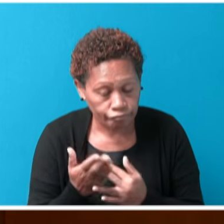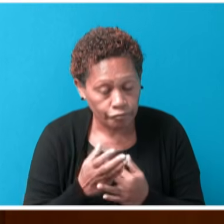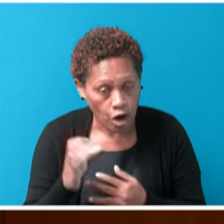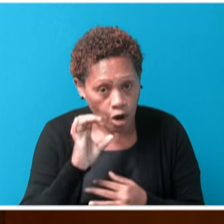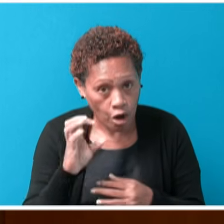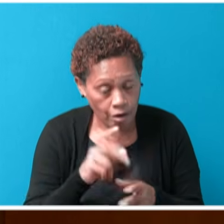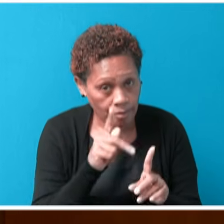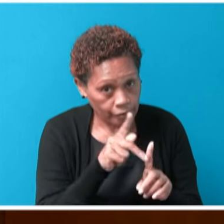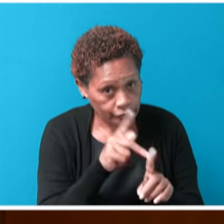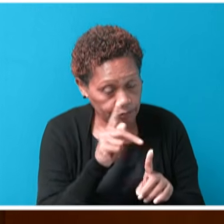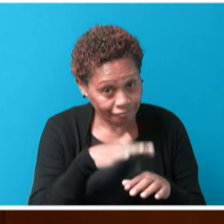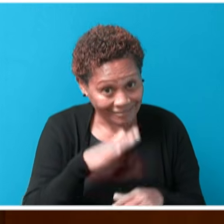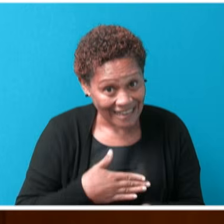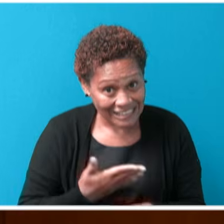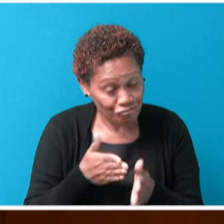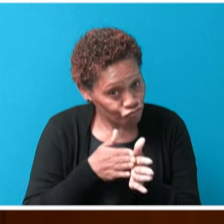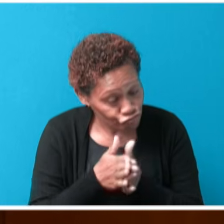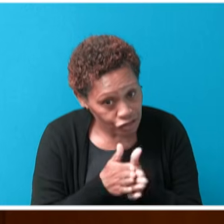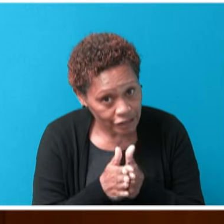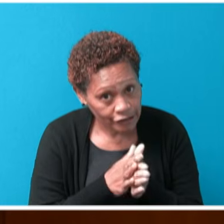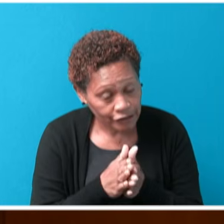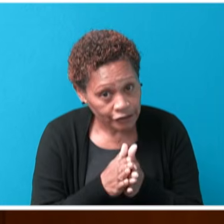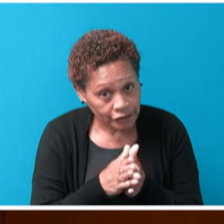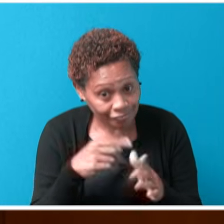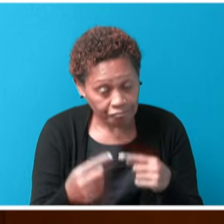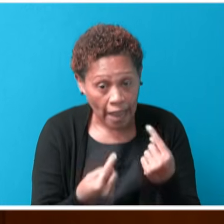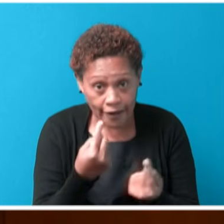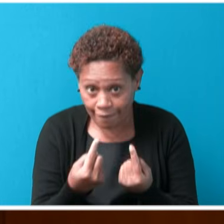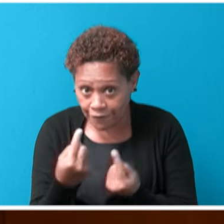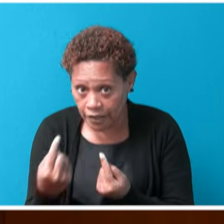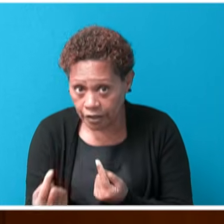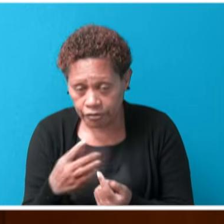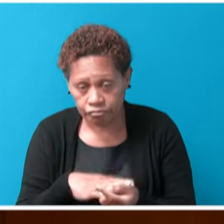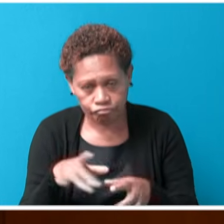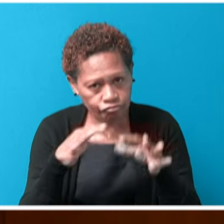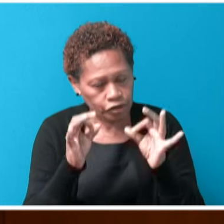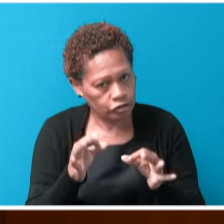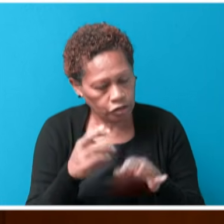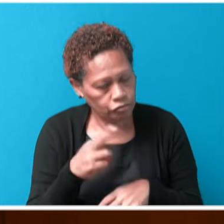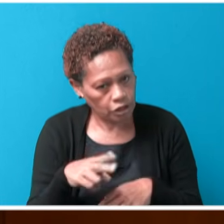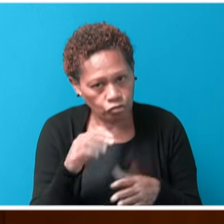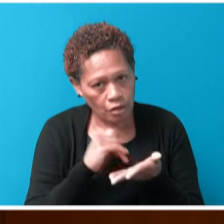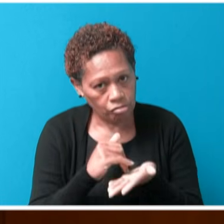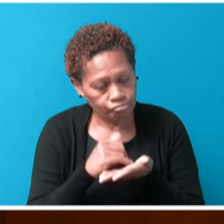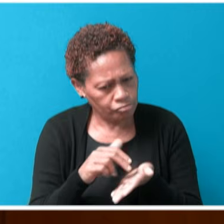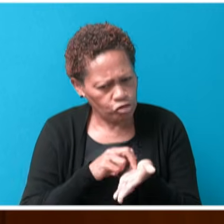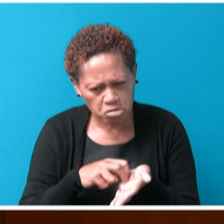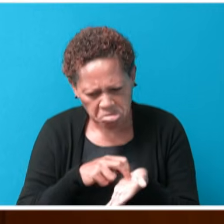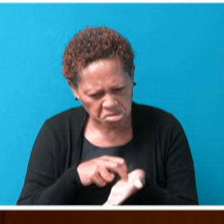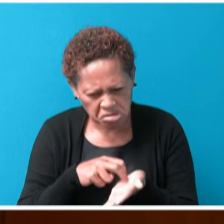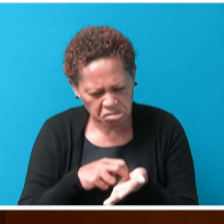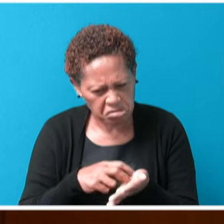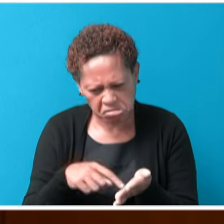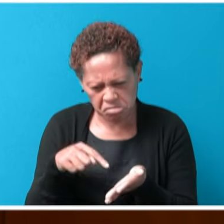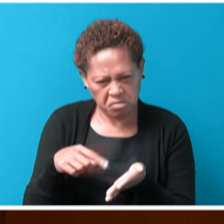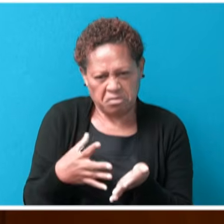self-interest, cooperation over individualism, deciding to help the weak even when you have the means